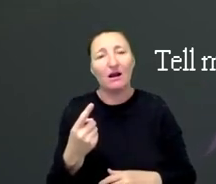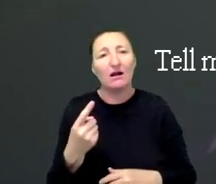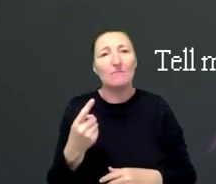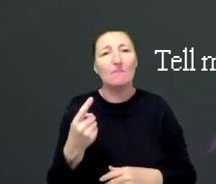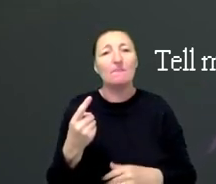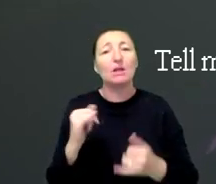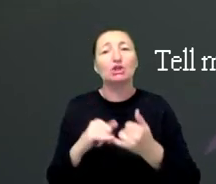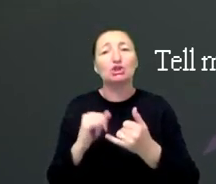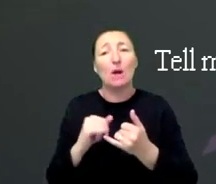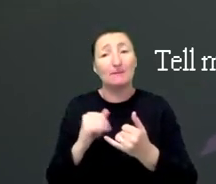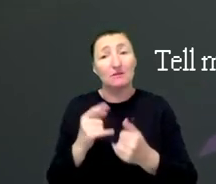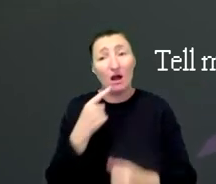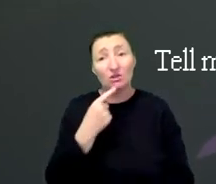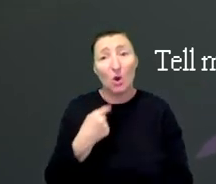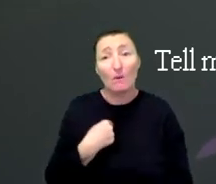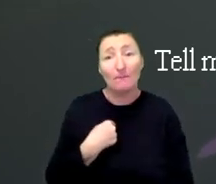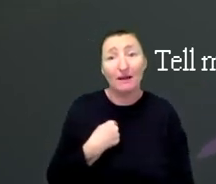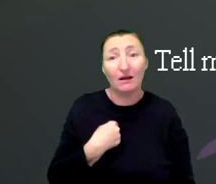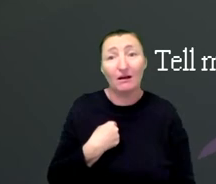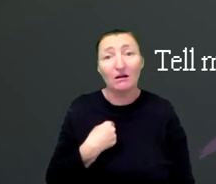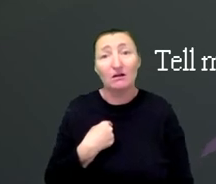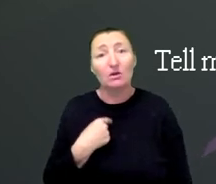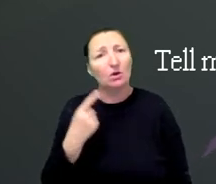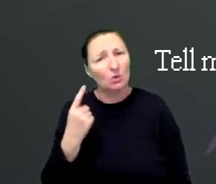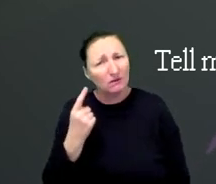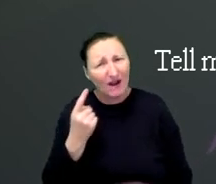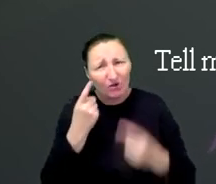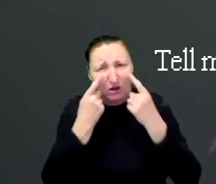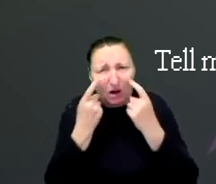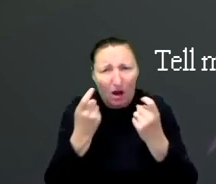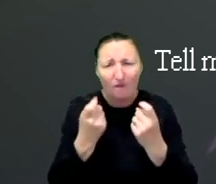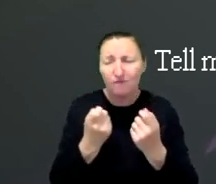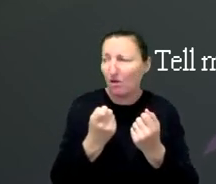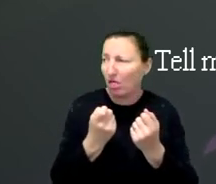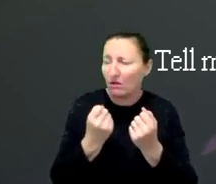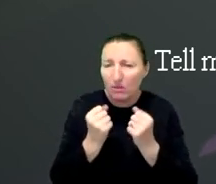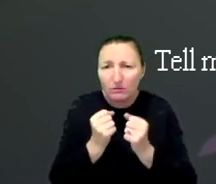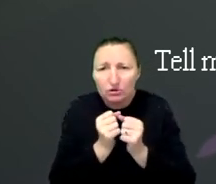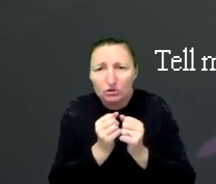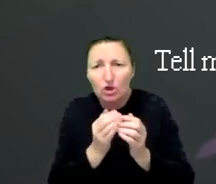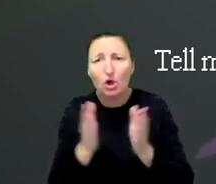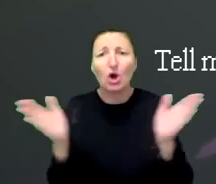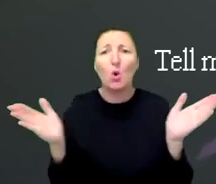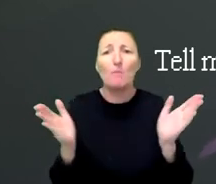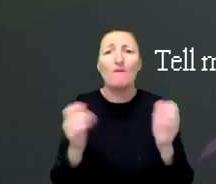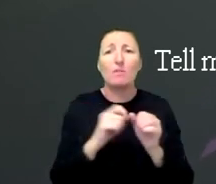that you were really diligent in the way that you scoped the project and sort of borrowed